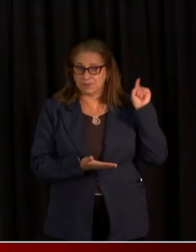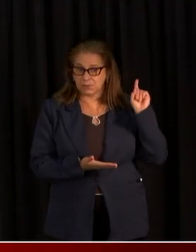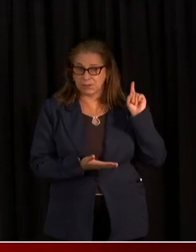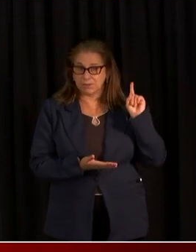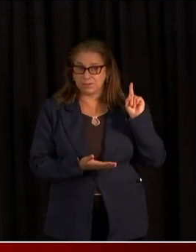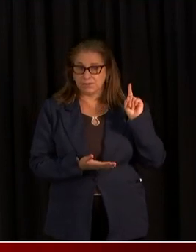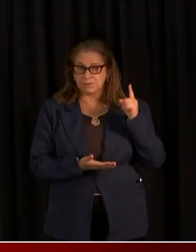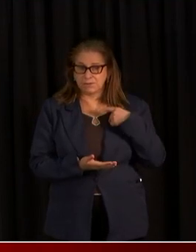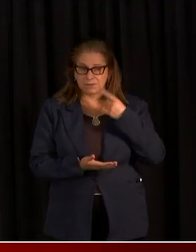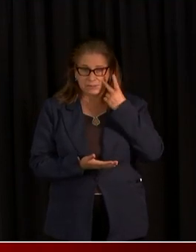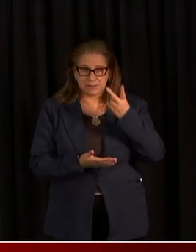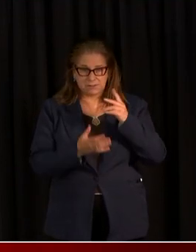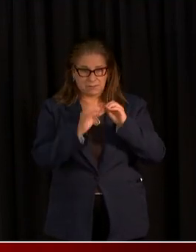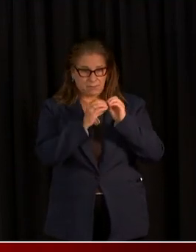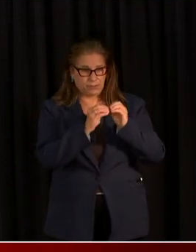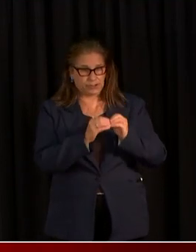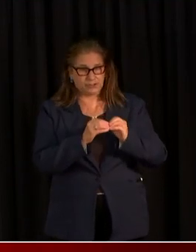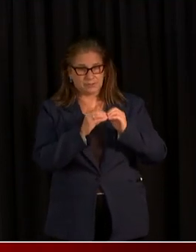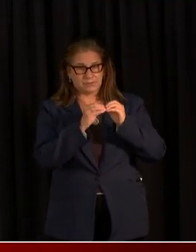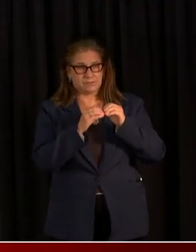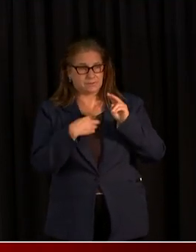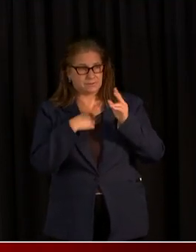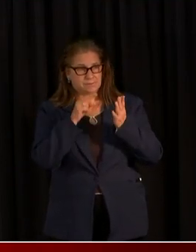that we always knew is that